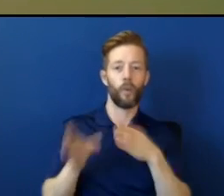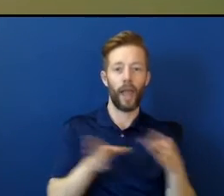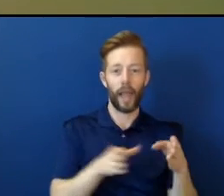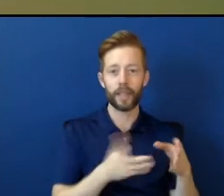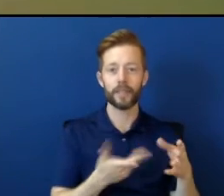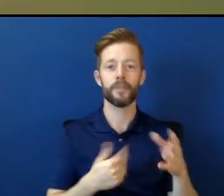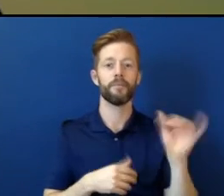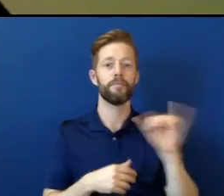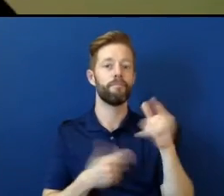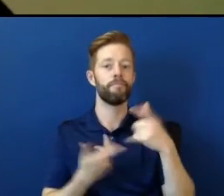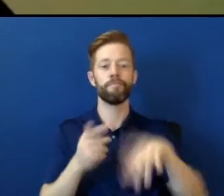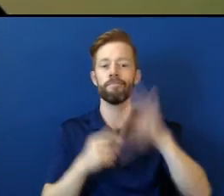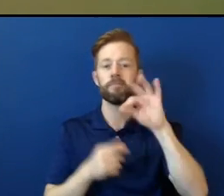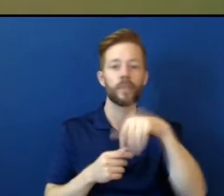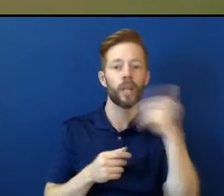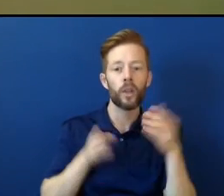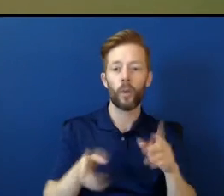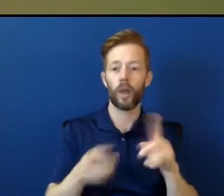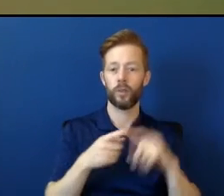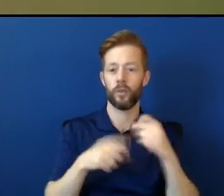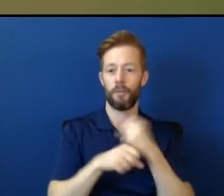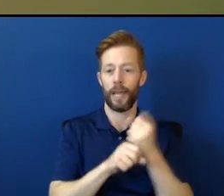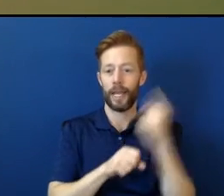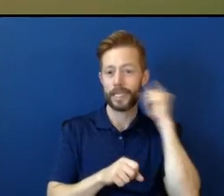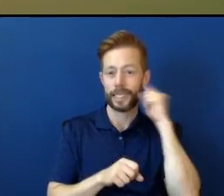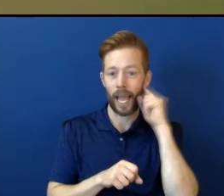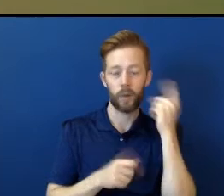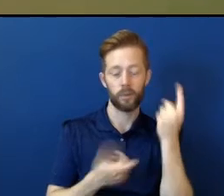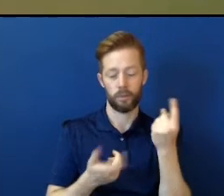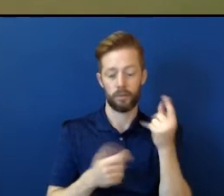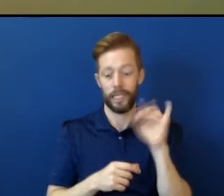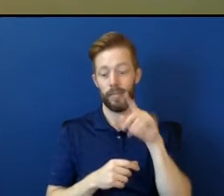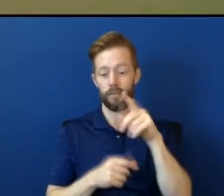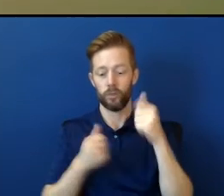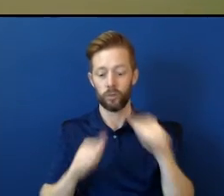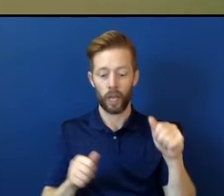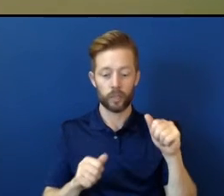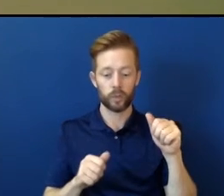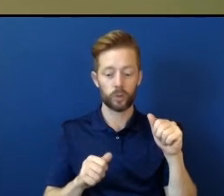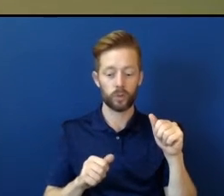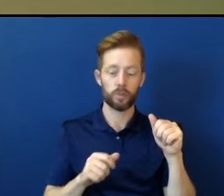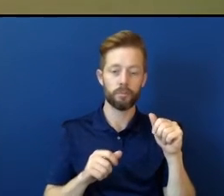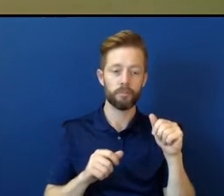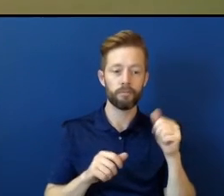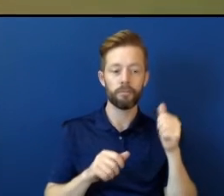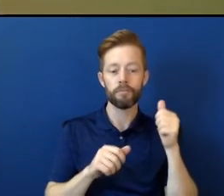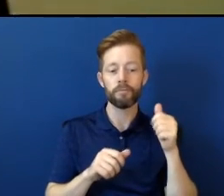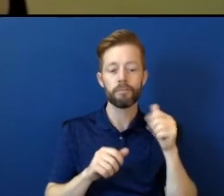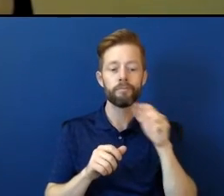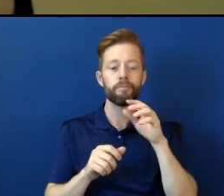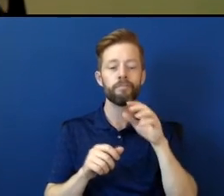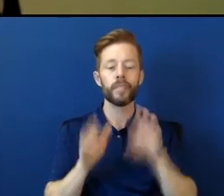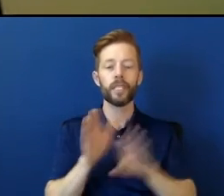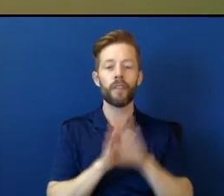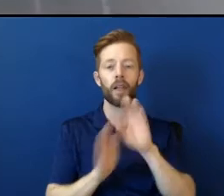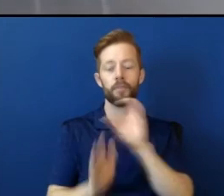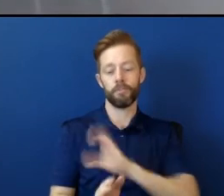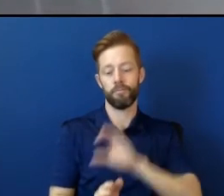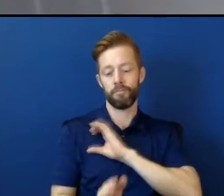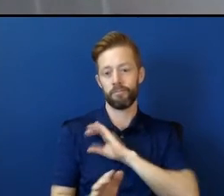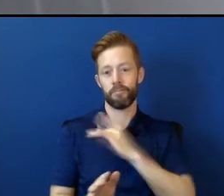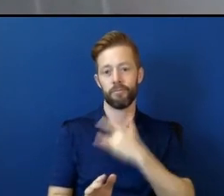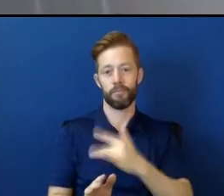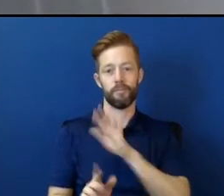like, if you find another way to make a sound, if you're trying to sound characters out. That was one thing we used to do.